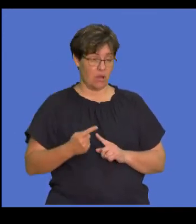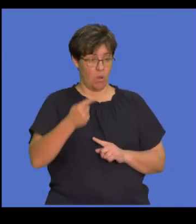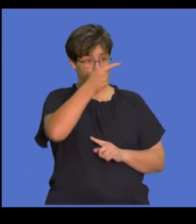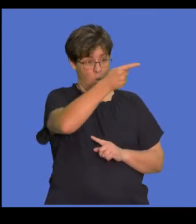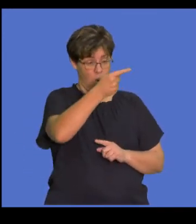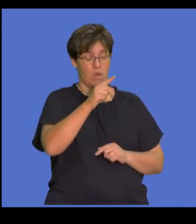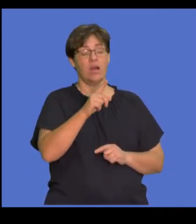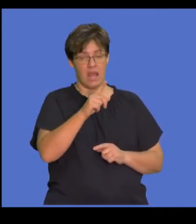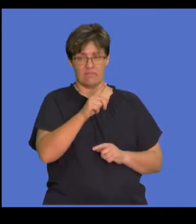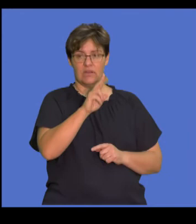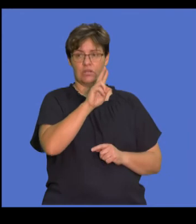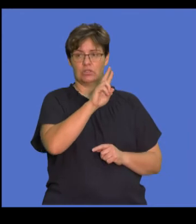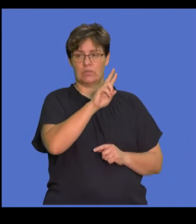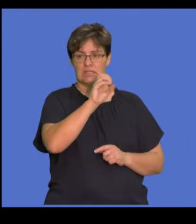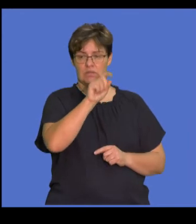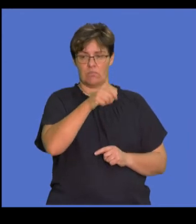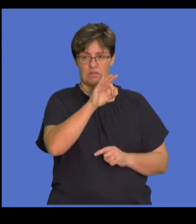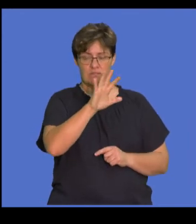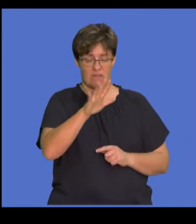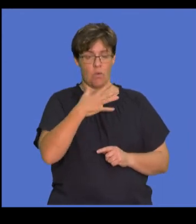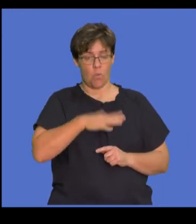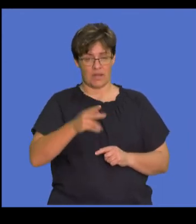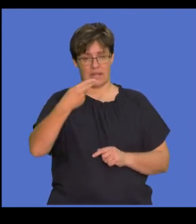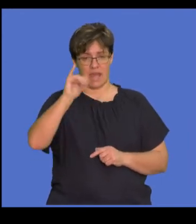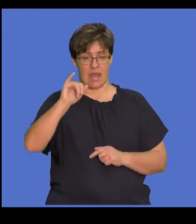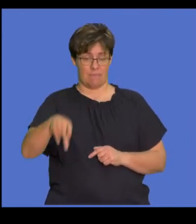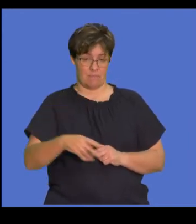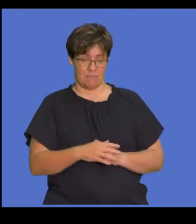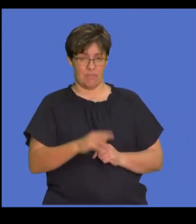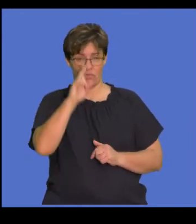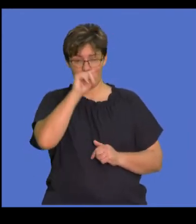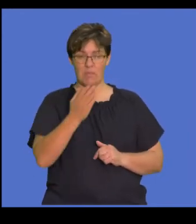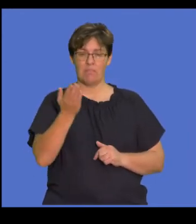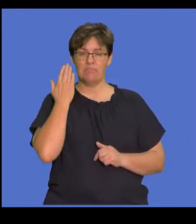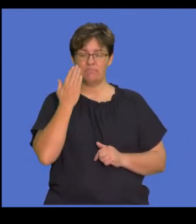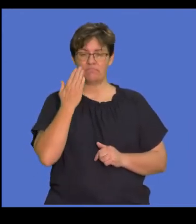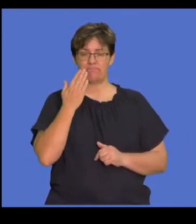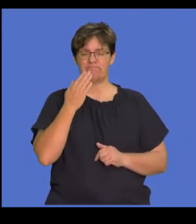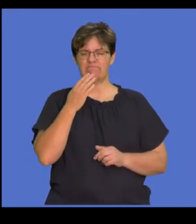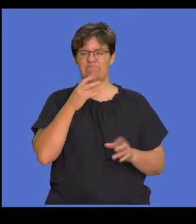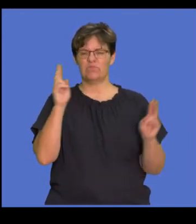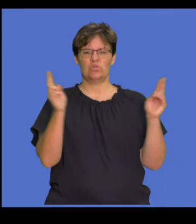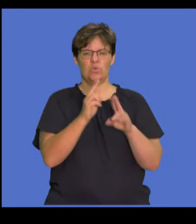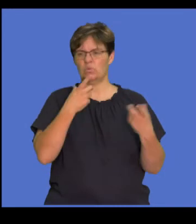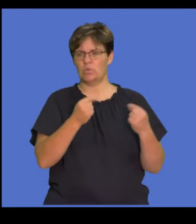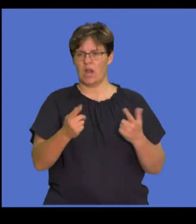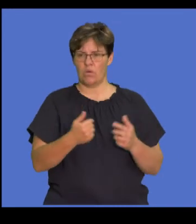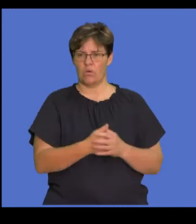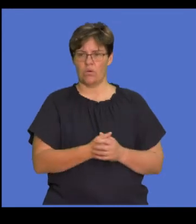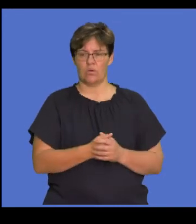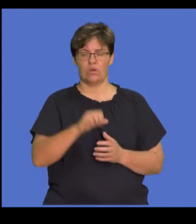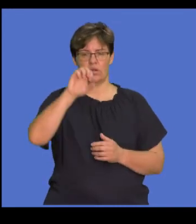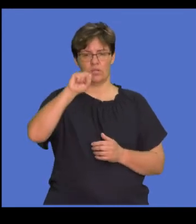I want to find the hypotenuse side. So remember from our short way of doing this,